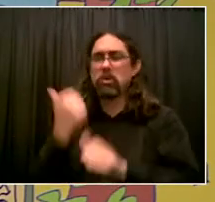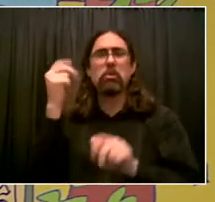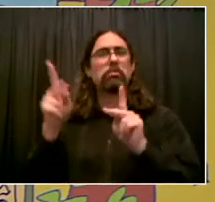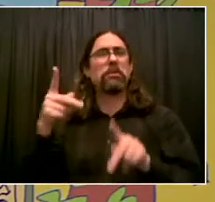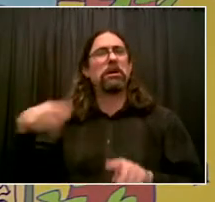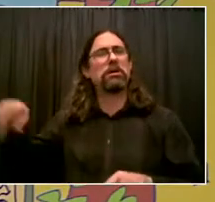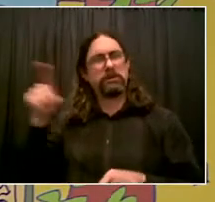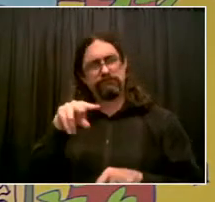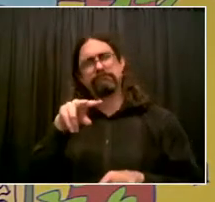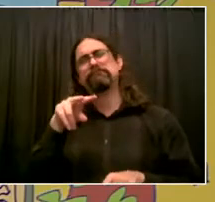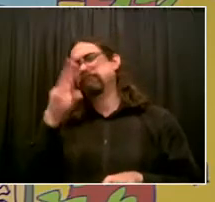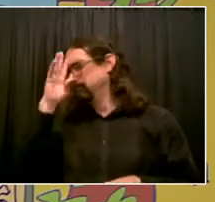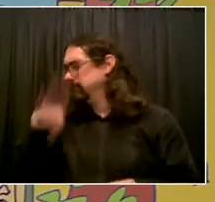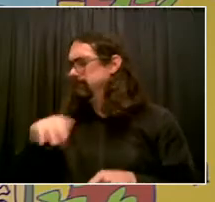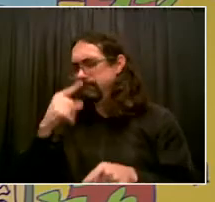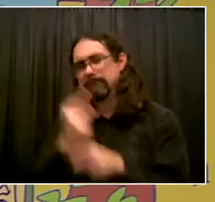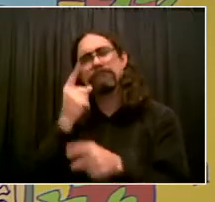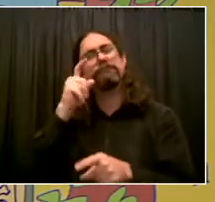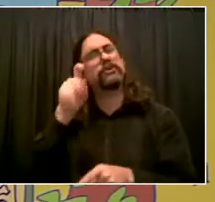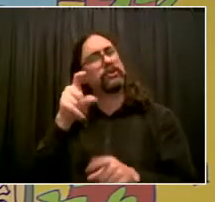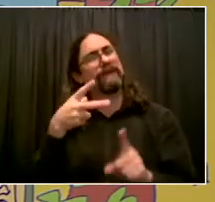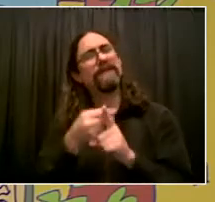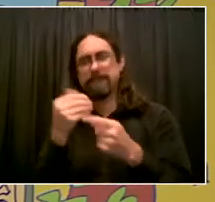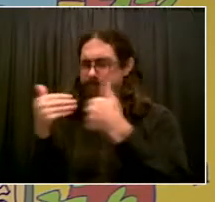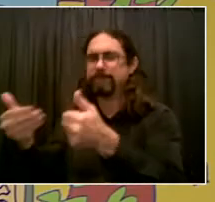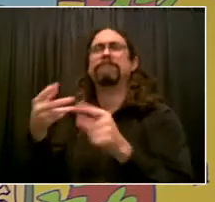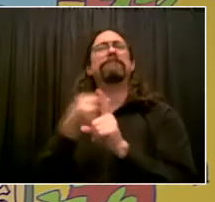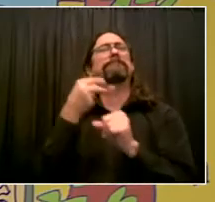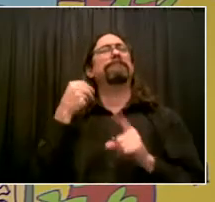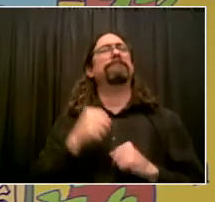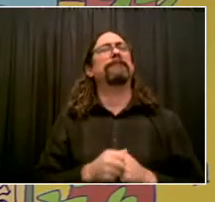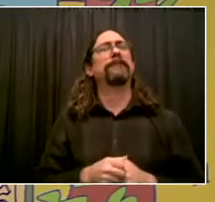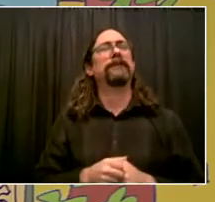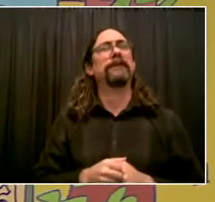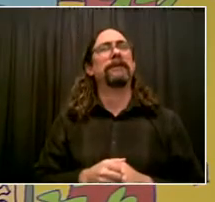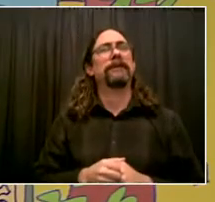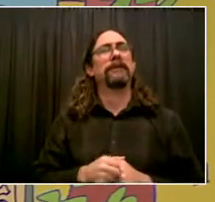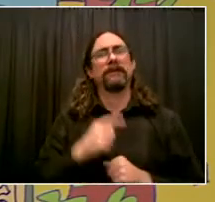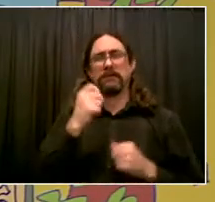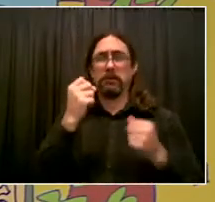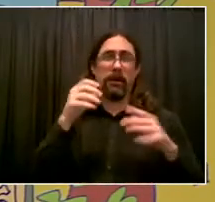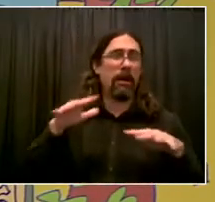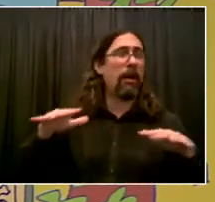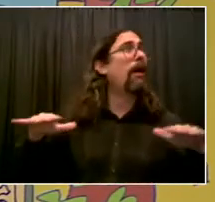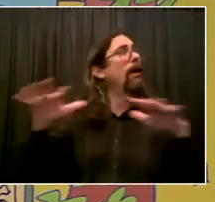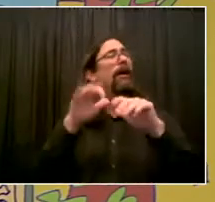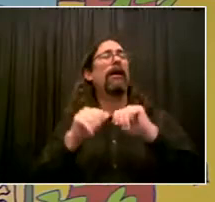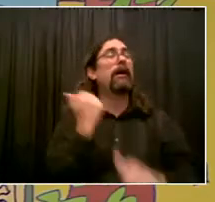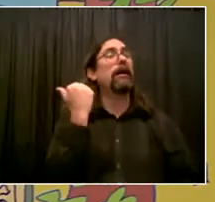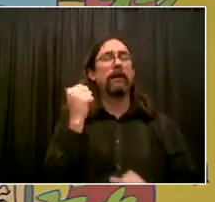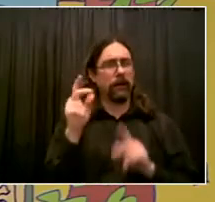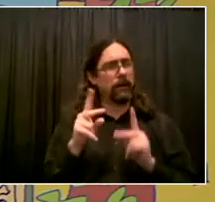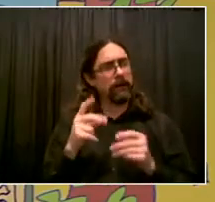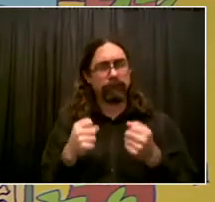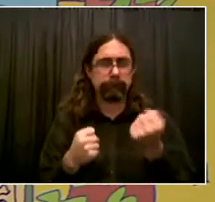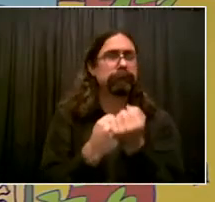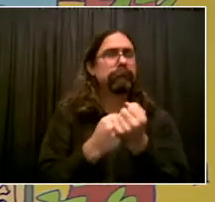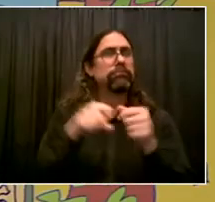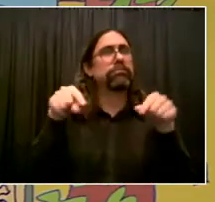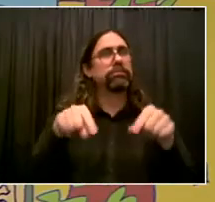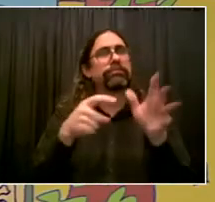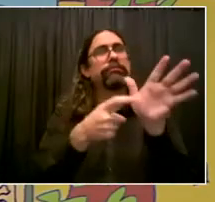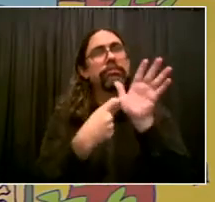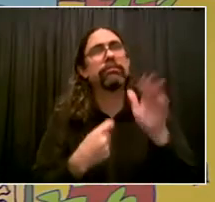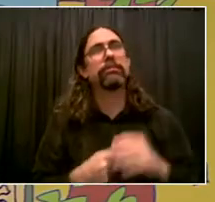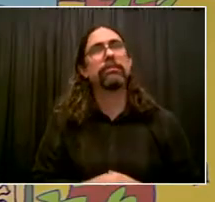But there's still a lot of misinformation. Some people are being swayed by it. We're going to be really clear and consistent, just like we did with health workers, just like we did